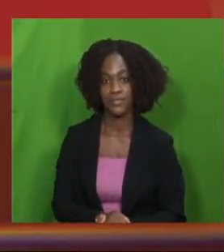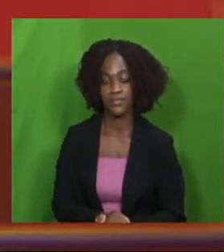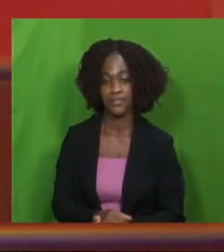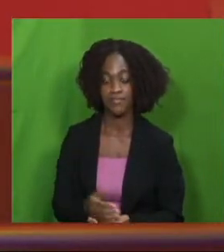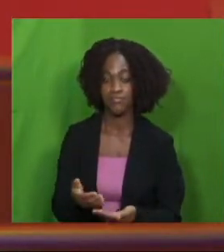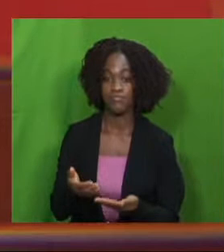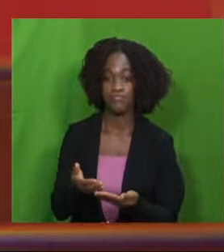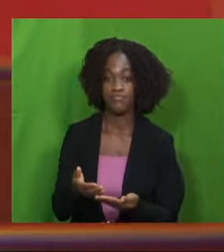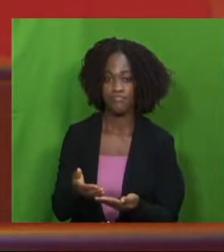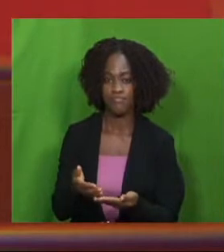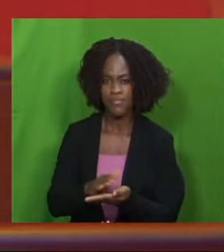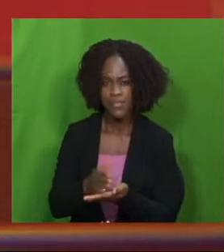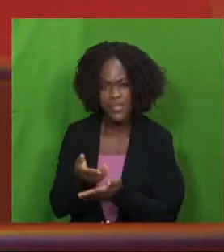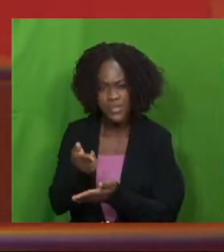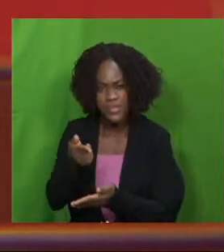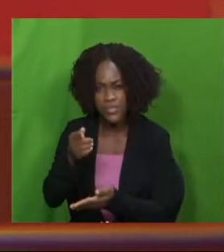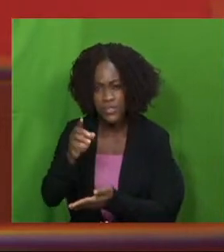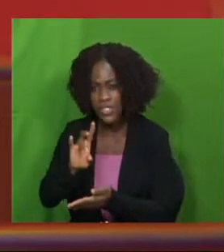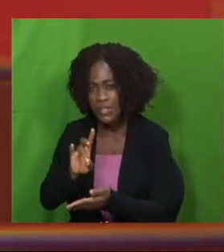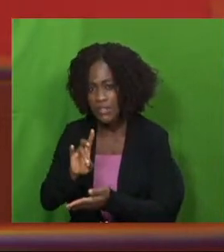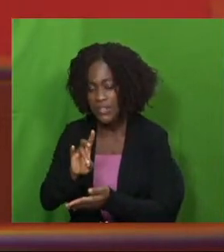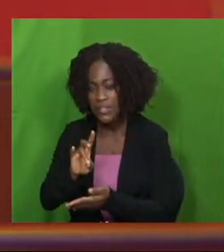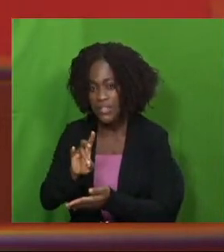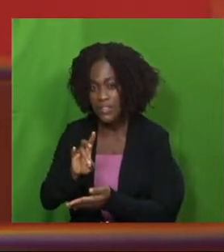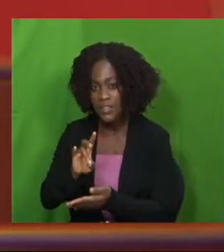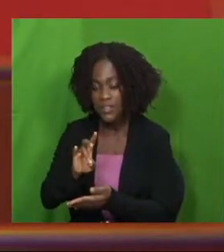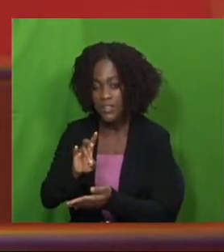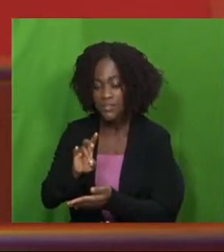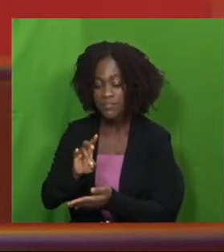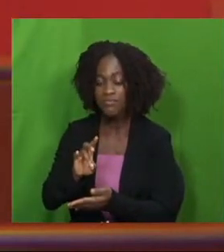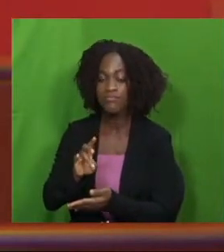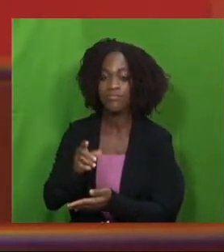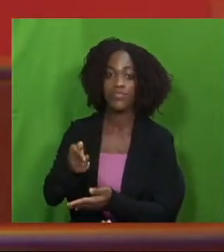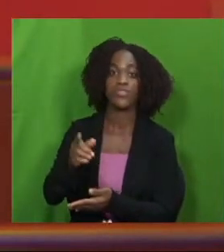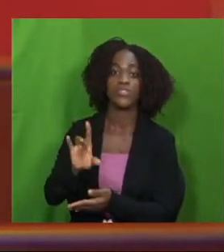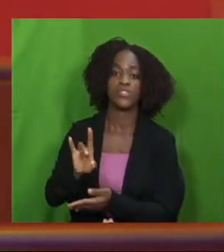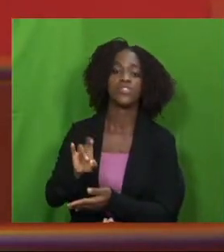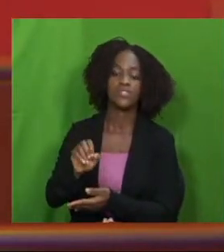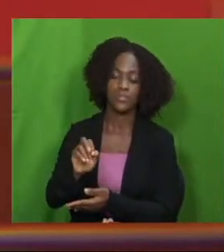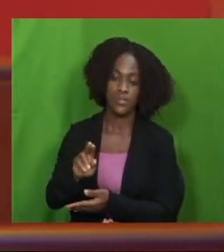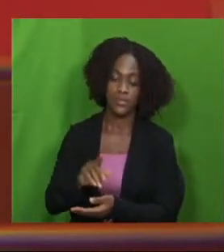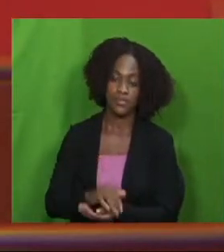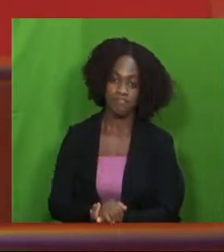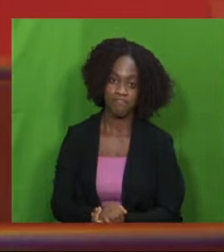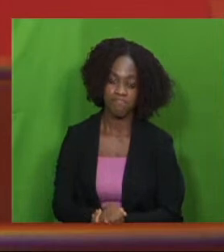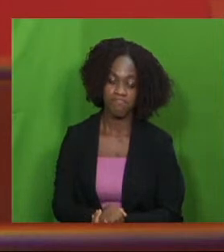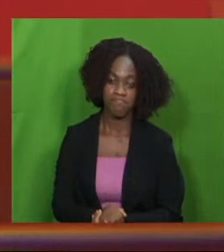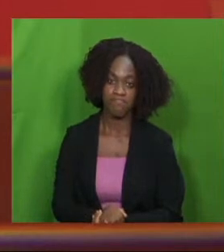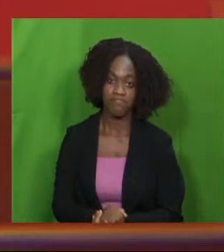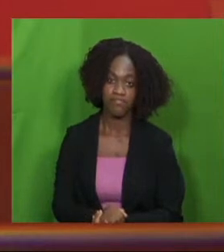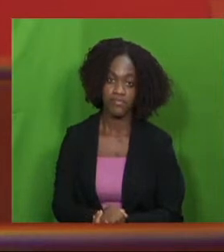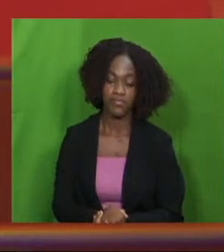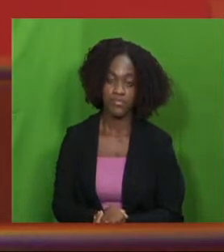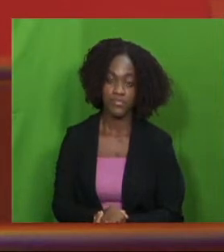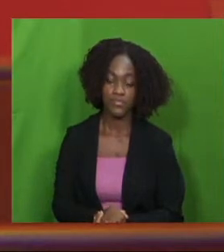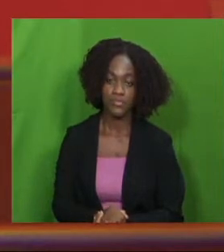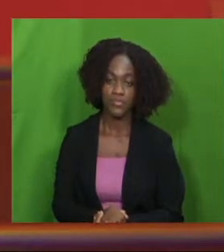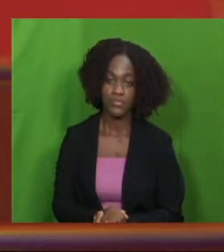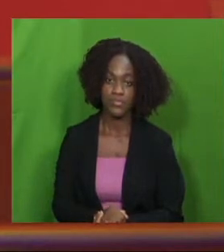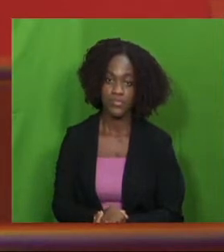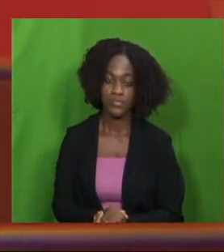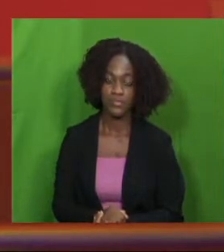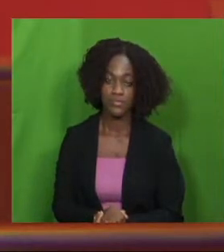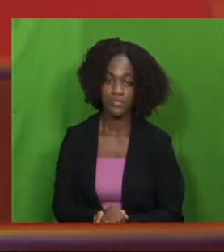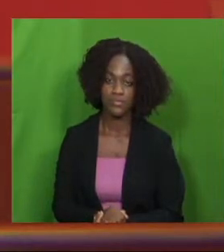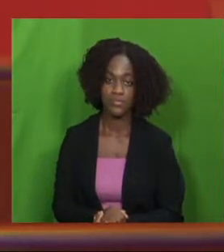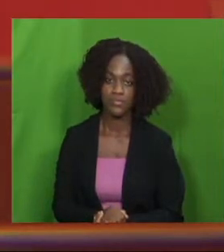Page 27? Page 28, Right Honourable Speaker. Yes, please. To start with, Mr.